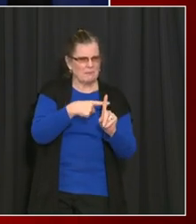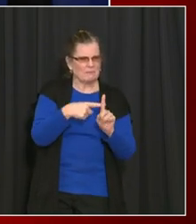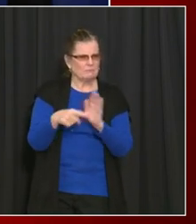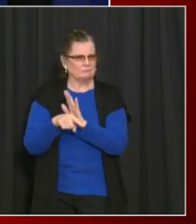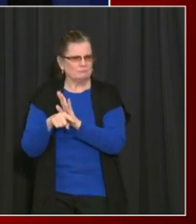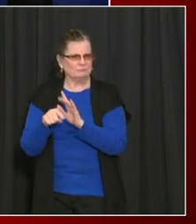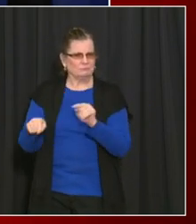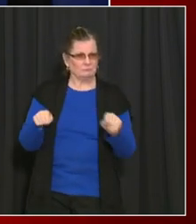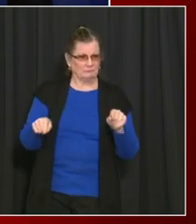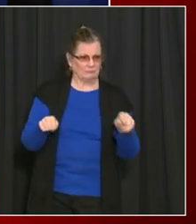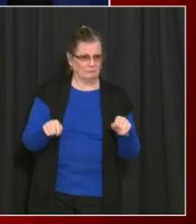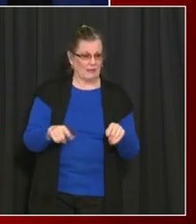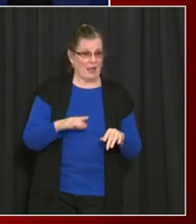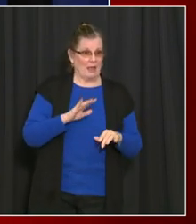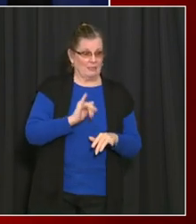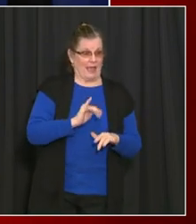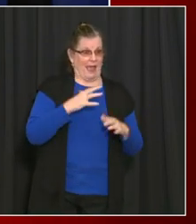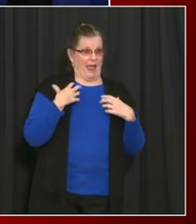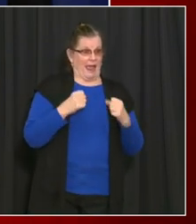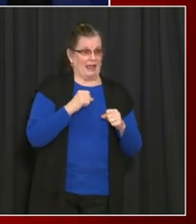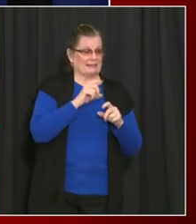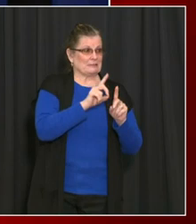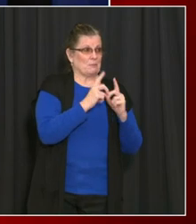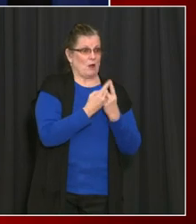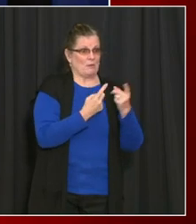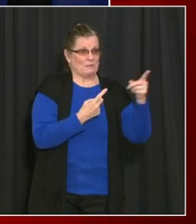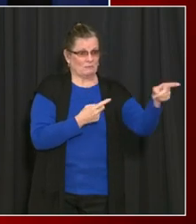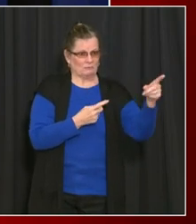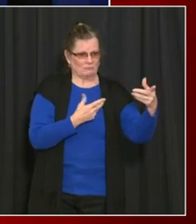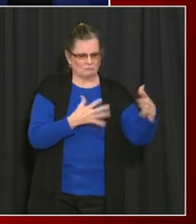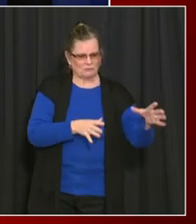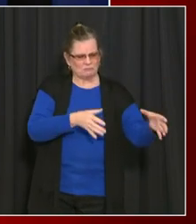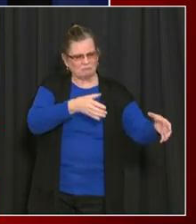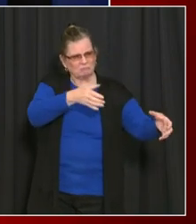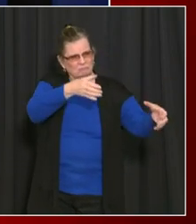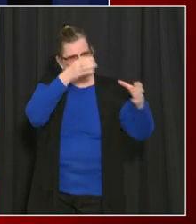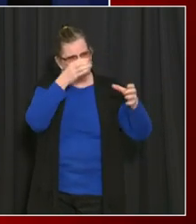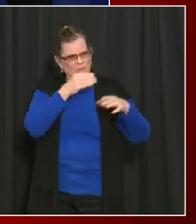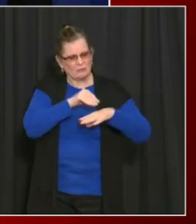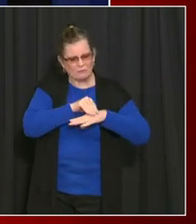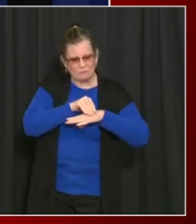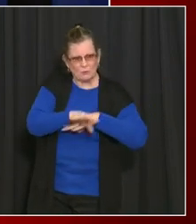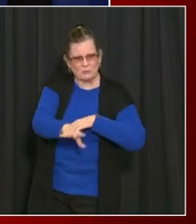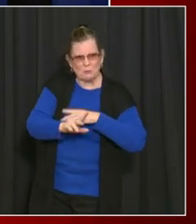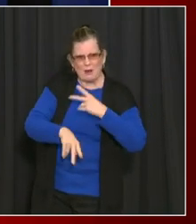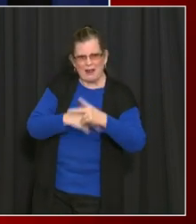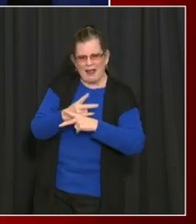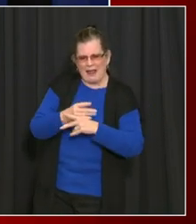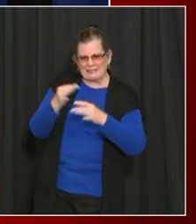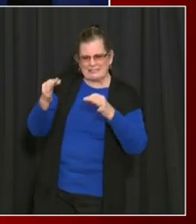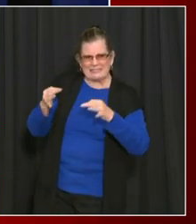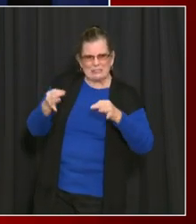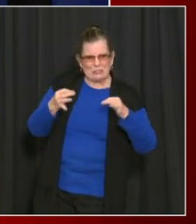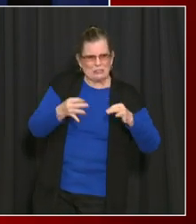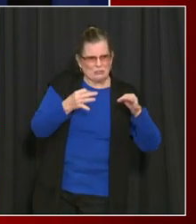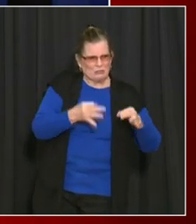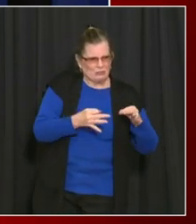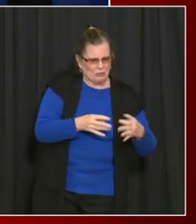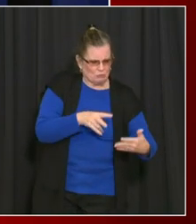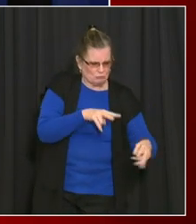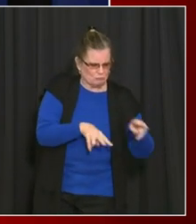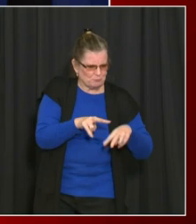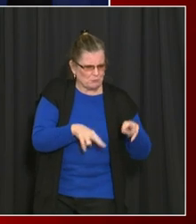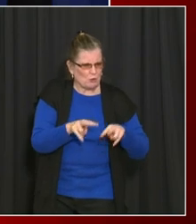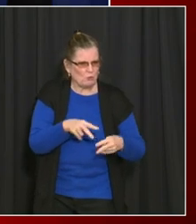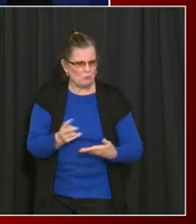department, trained epidemiologists and statisticians influence this type of decision making, are reviewing the literature on a